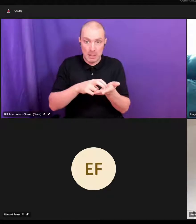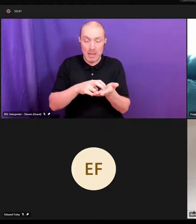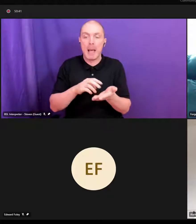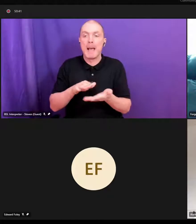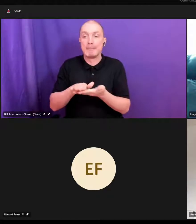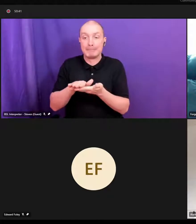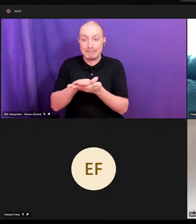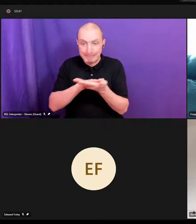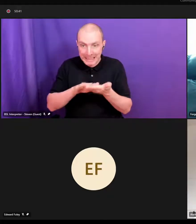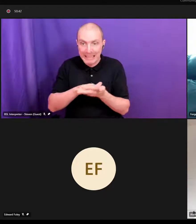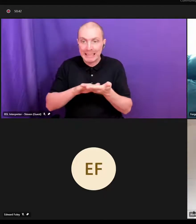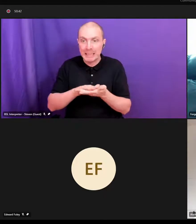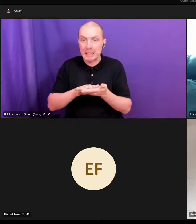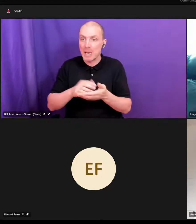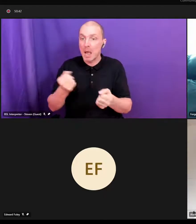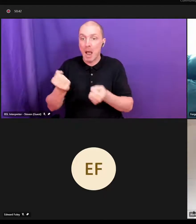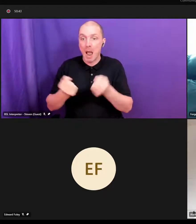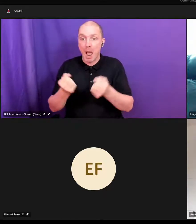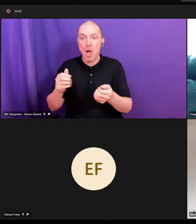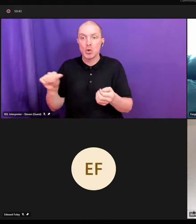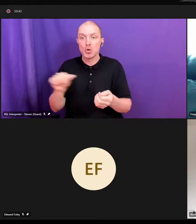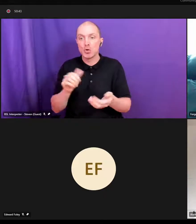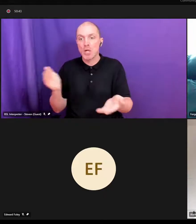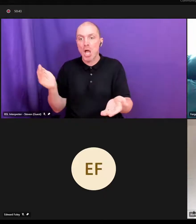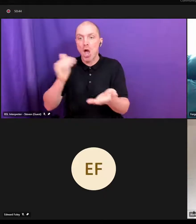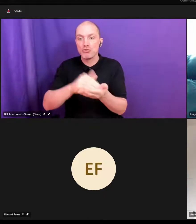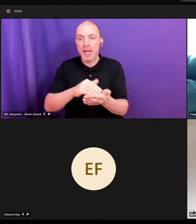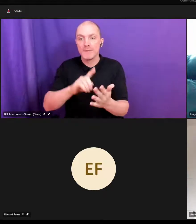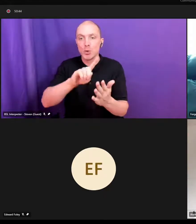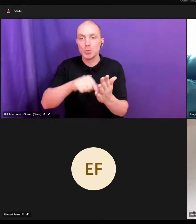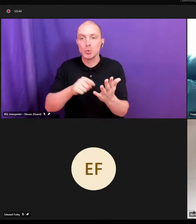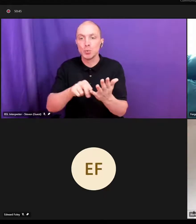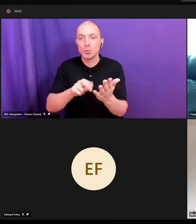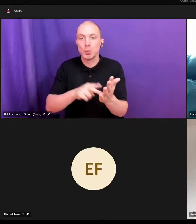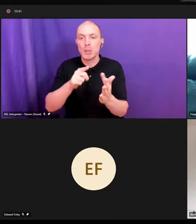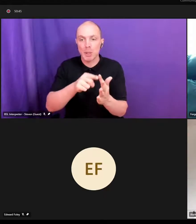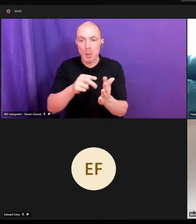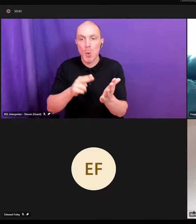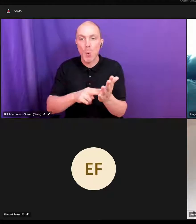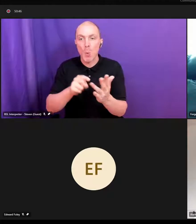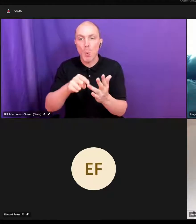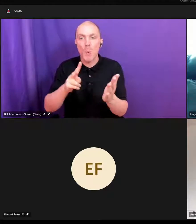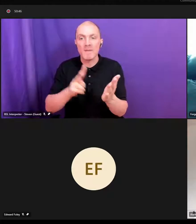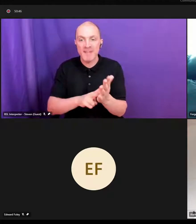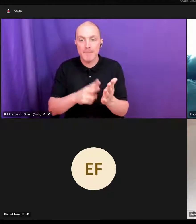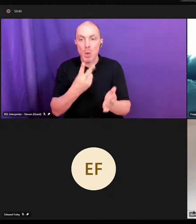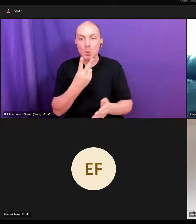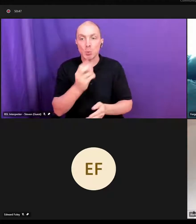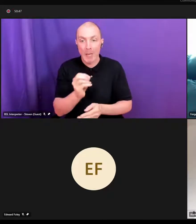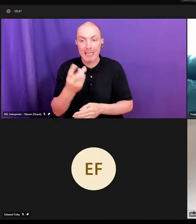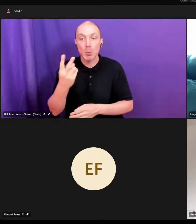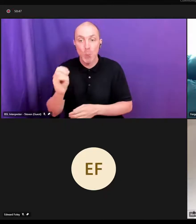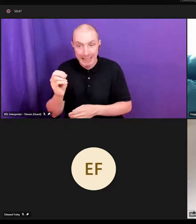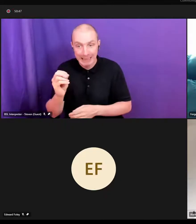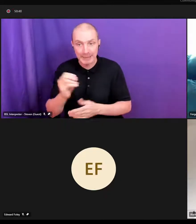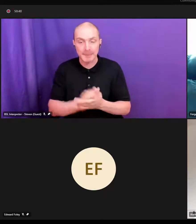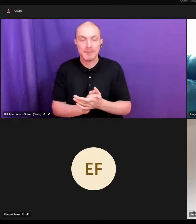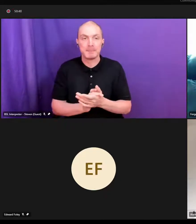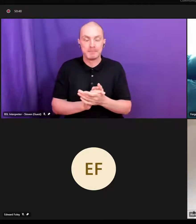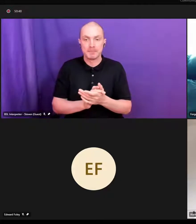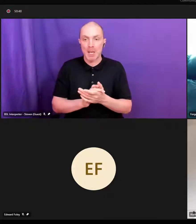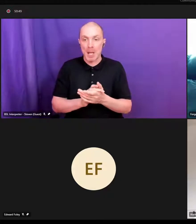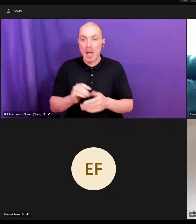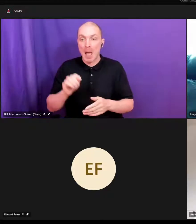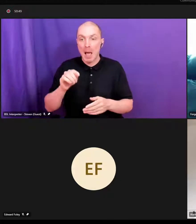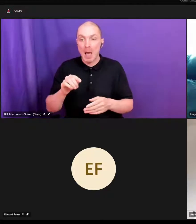vehicles arriving between June and November again last year. At that point, there was a